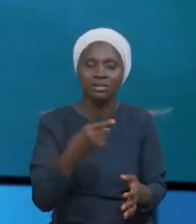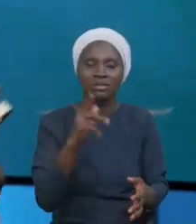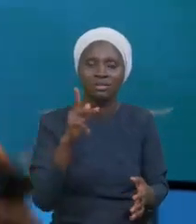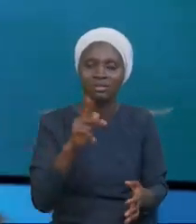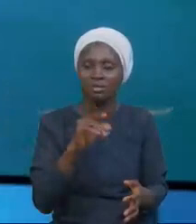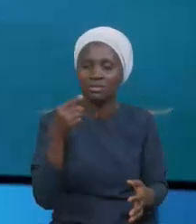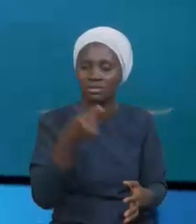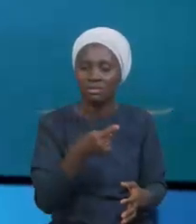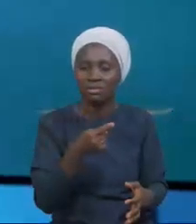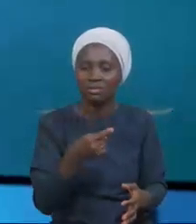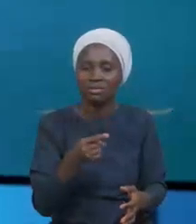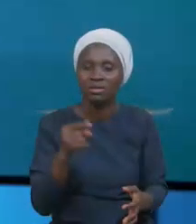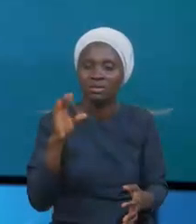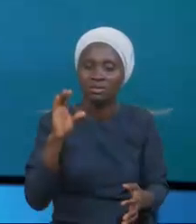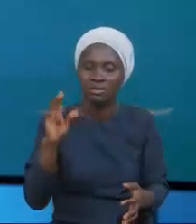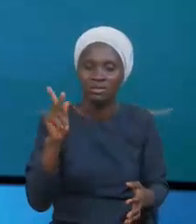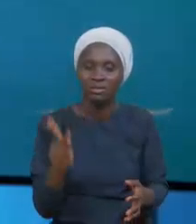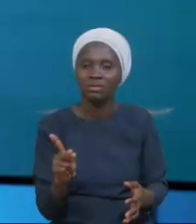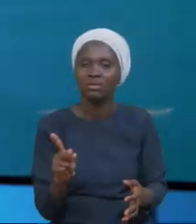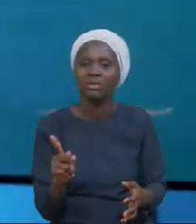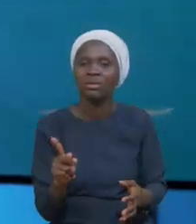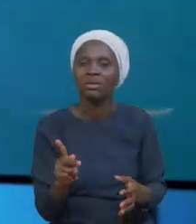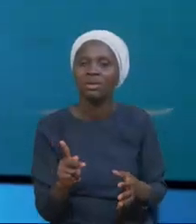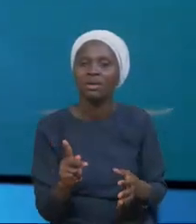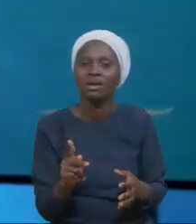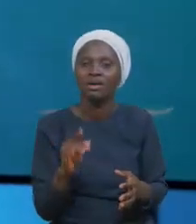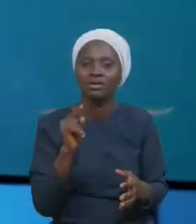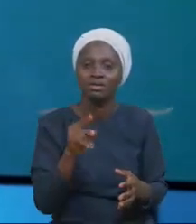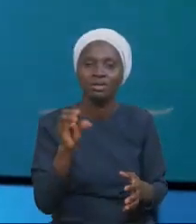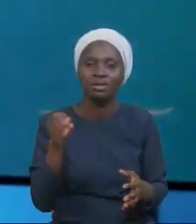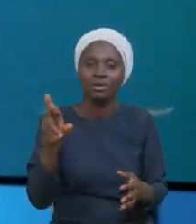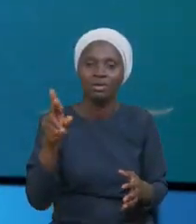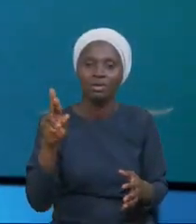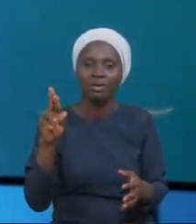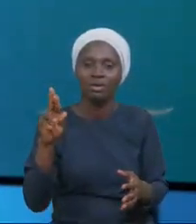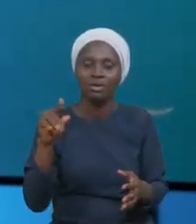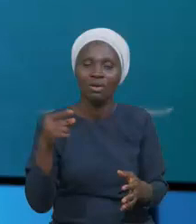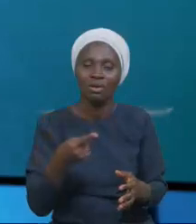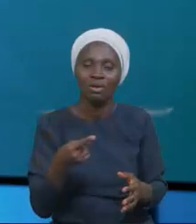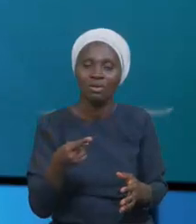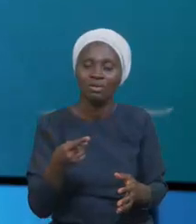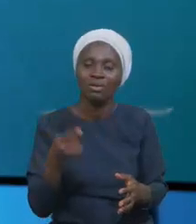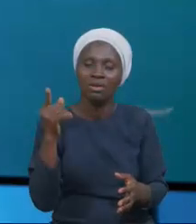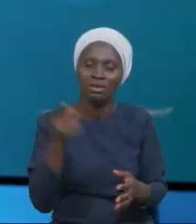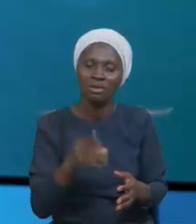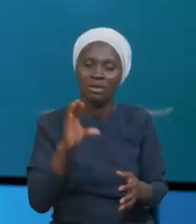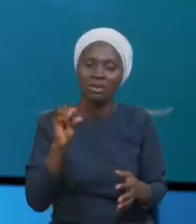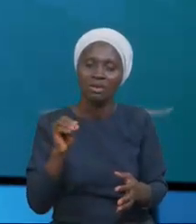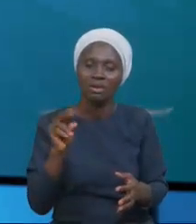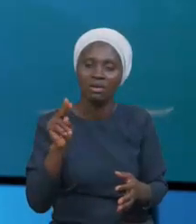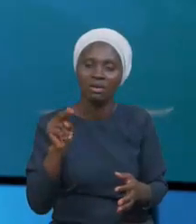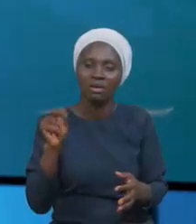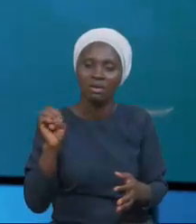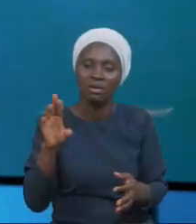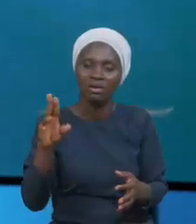gckhq.org/connect, and put in your details, and the Lord will do you good. Thank you for joining. The man of God will soon be here, and will be here to